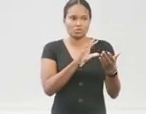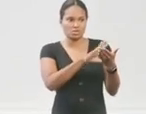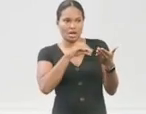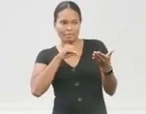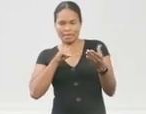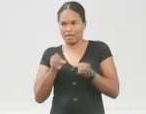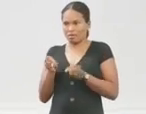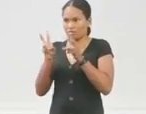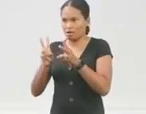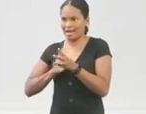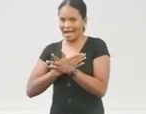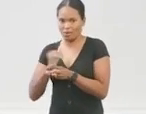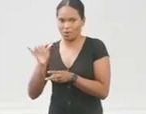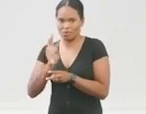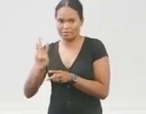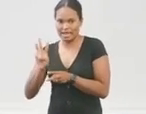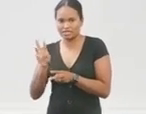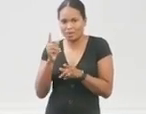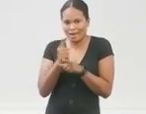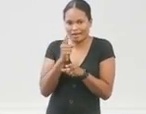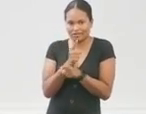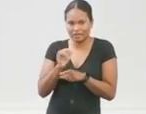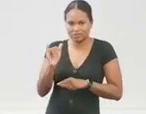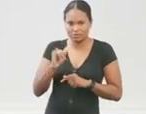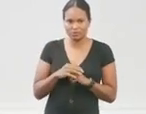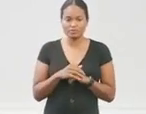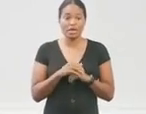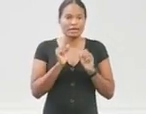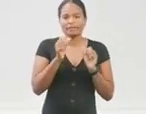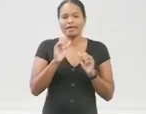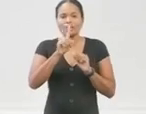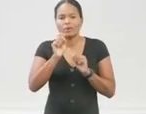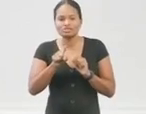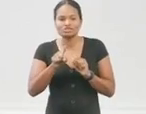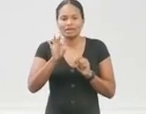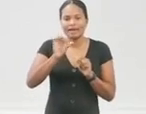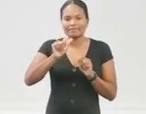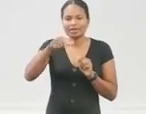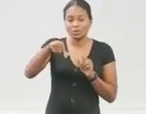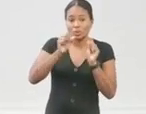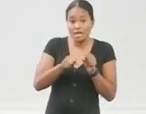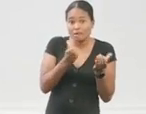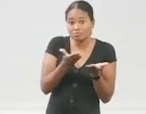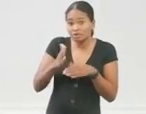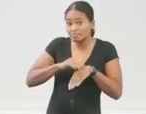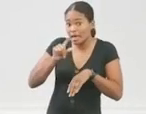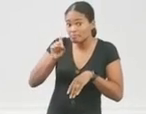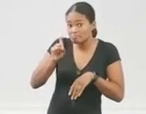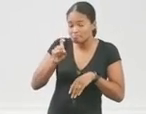but I think there might be a little bit more like, can you bring your pet? Things like that are on the MAG's website.